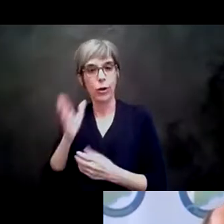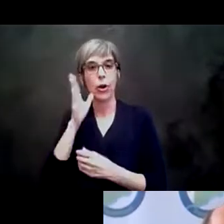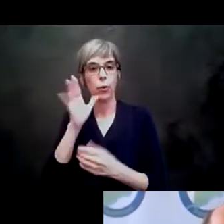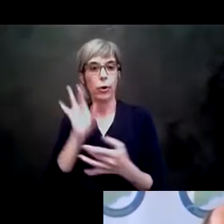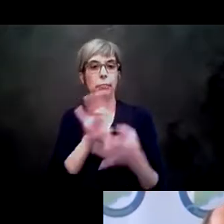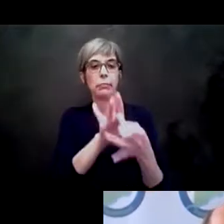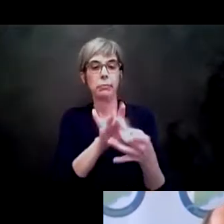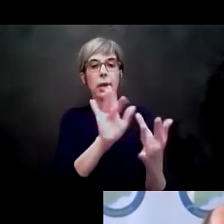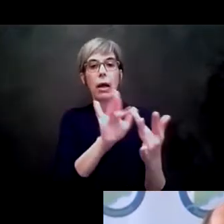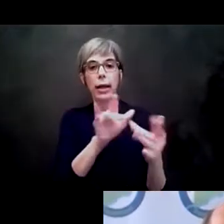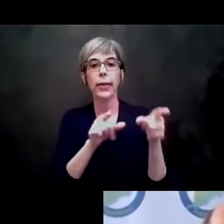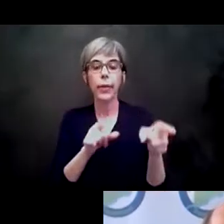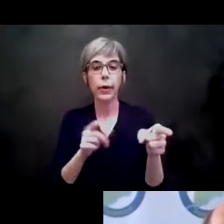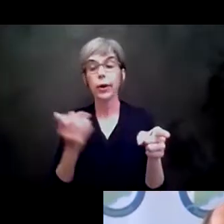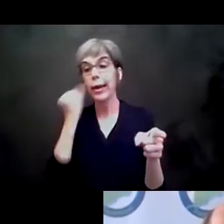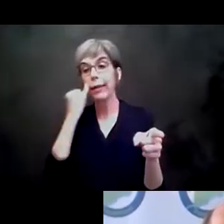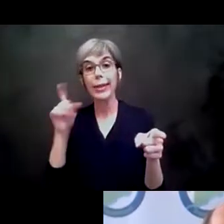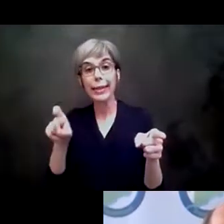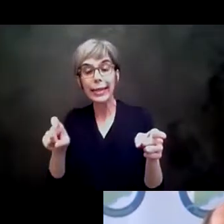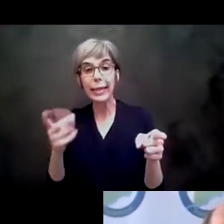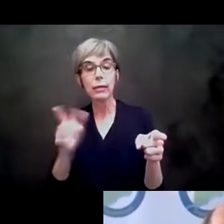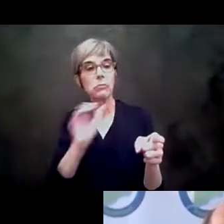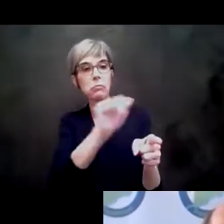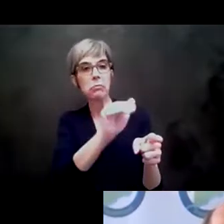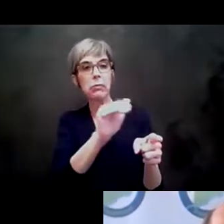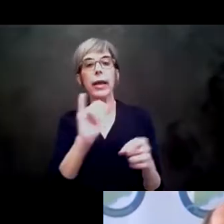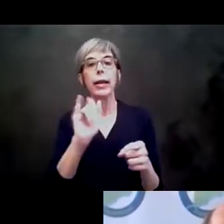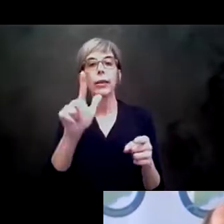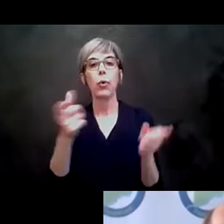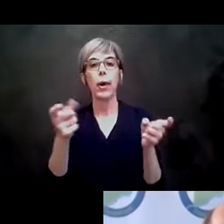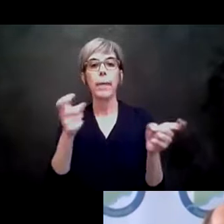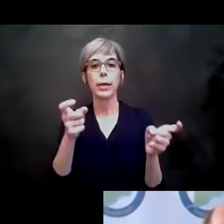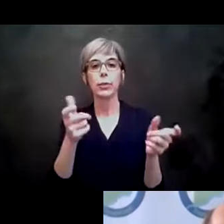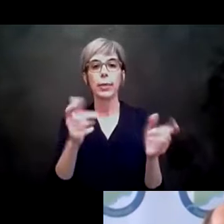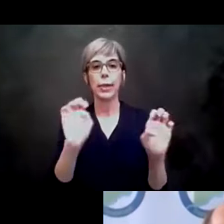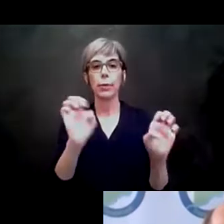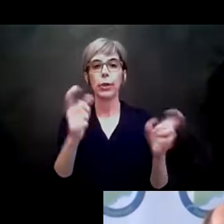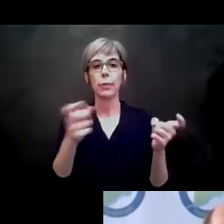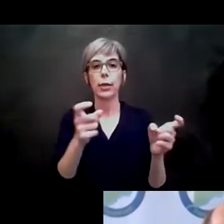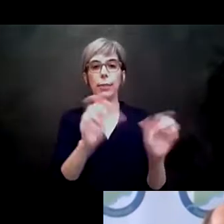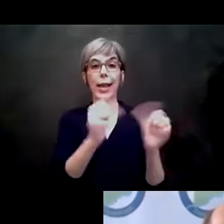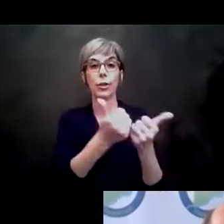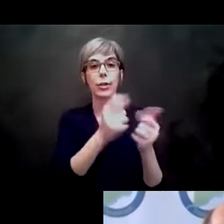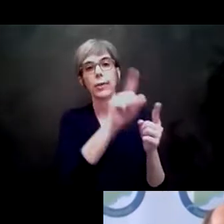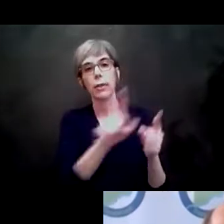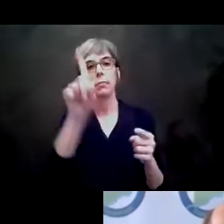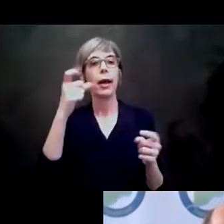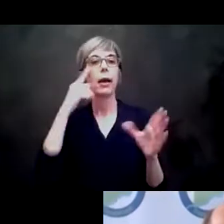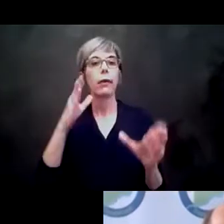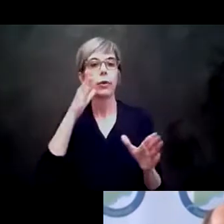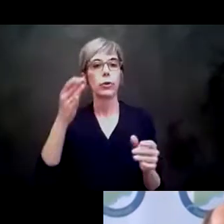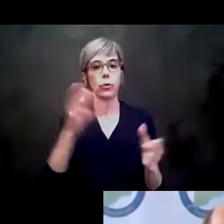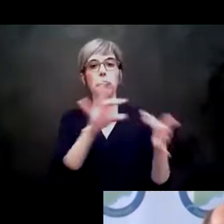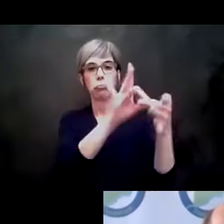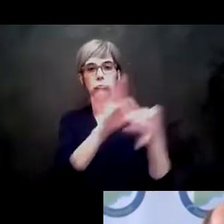requests for supplies or other needs to the Illinois Emergency Management Agency, which then goes up to the governor's office.